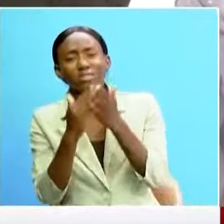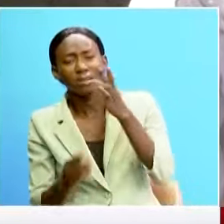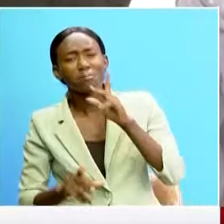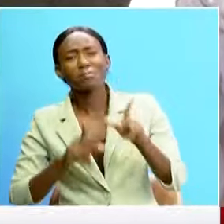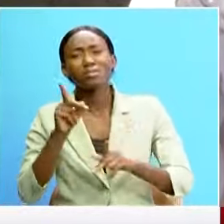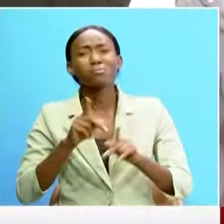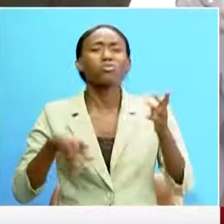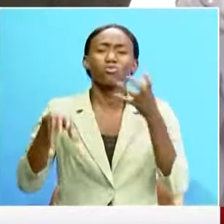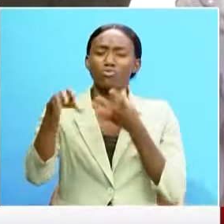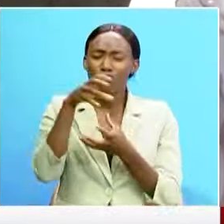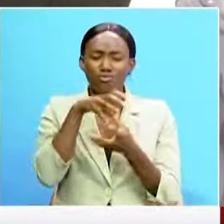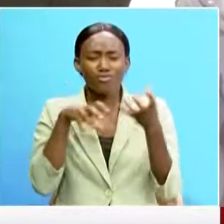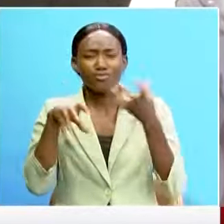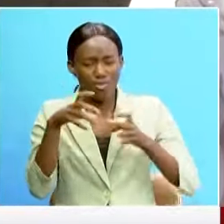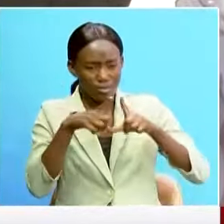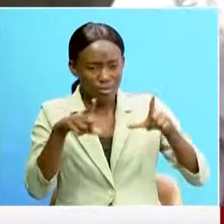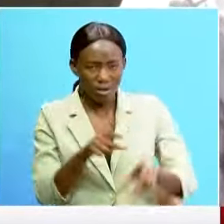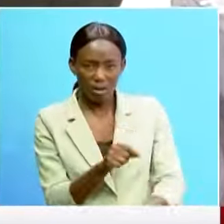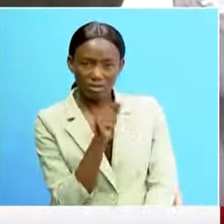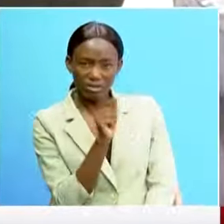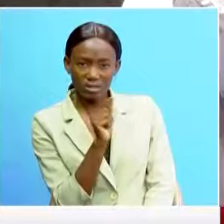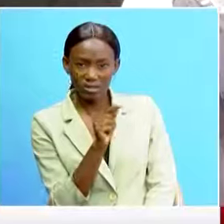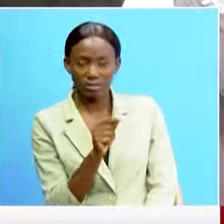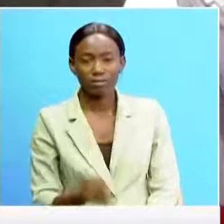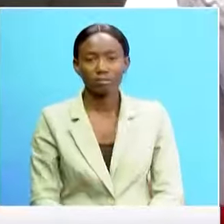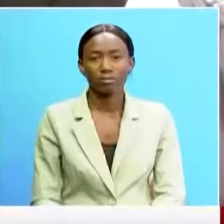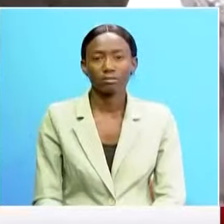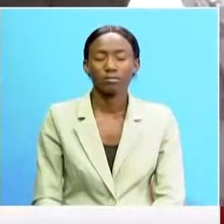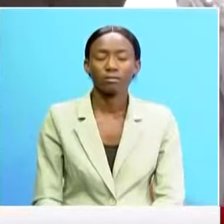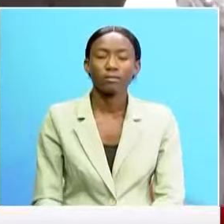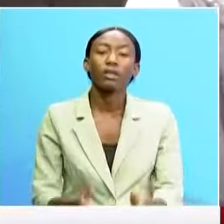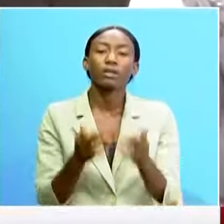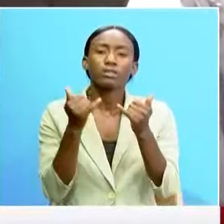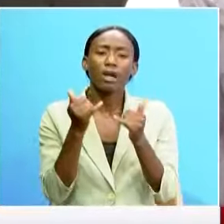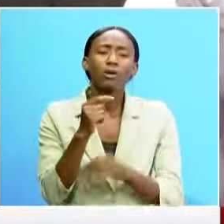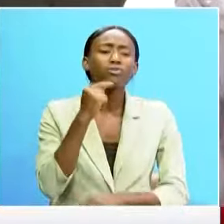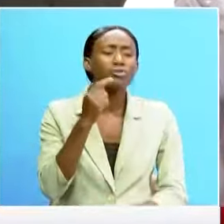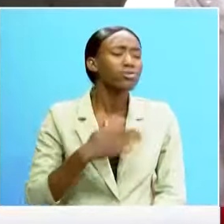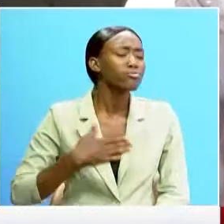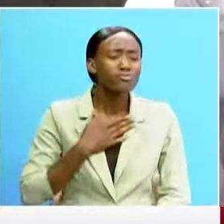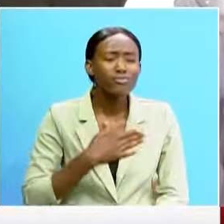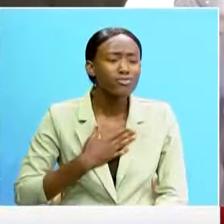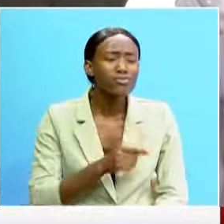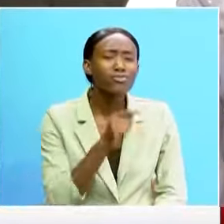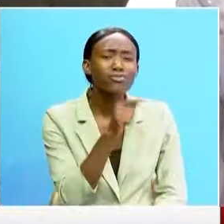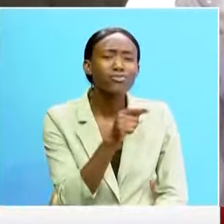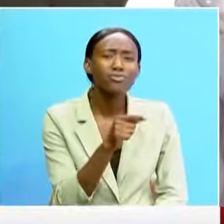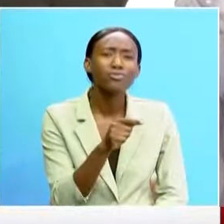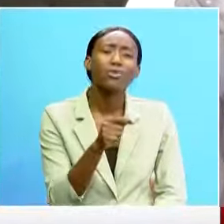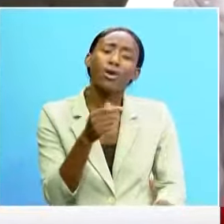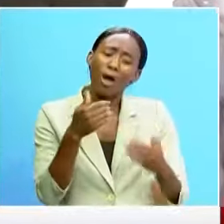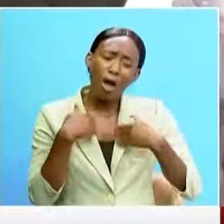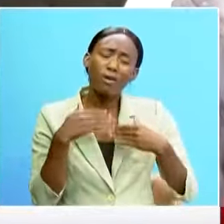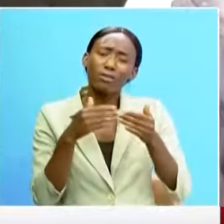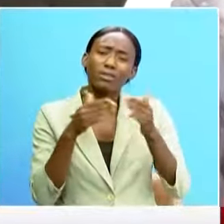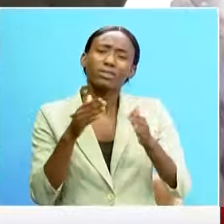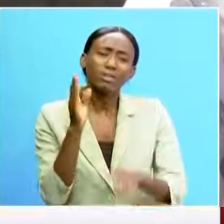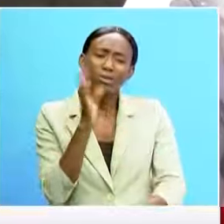in the resettlement scheme. We do tell them, please, gentlemen, you wait, you have readers in your